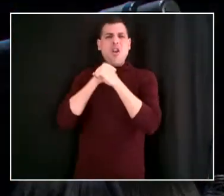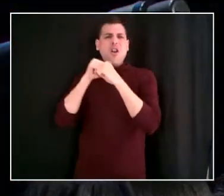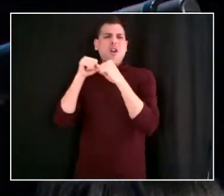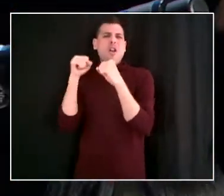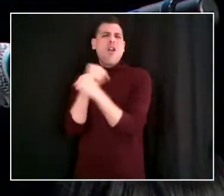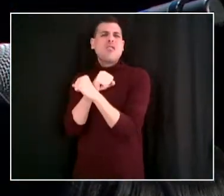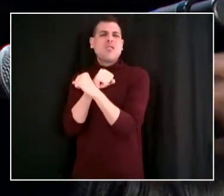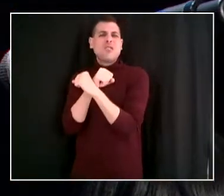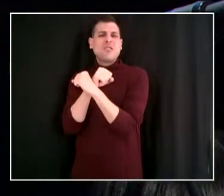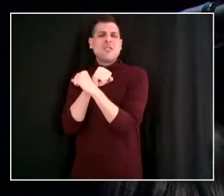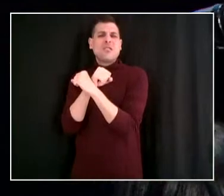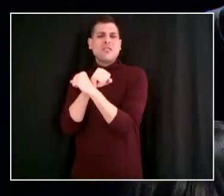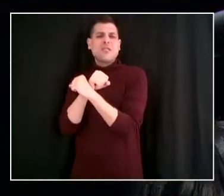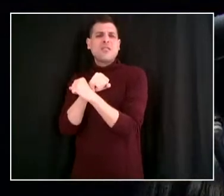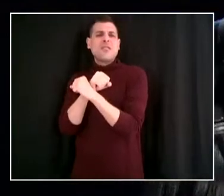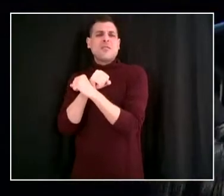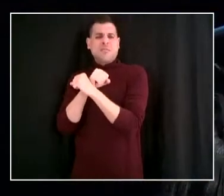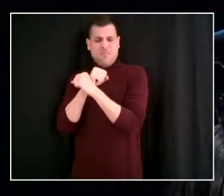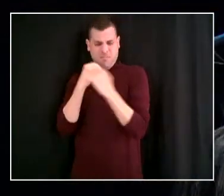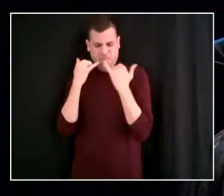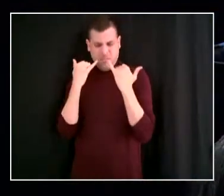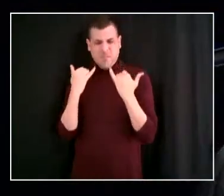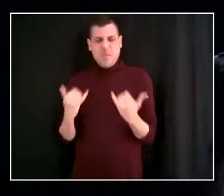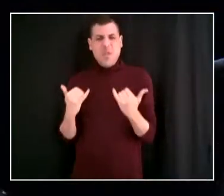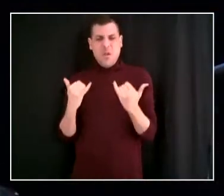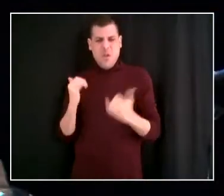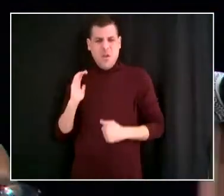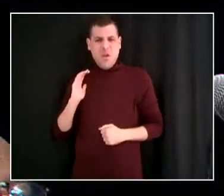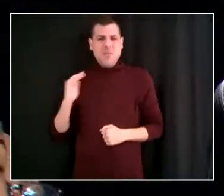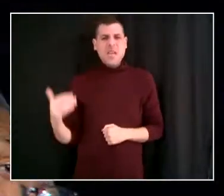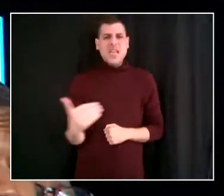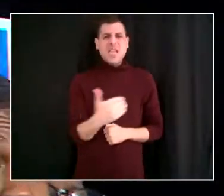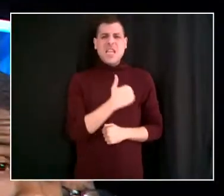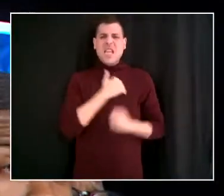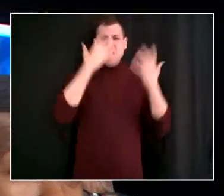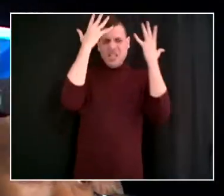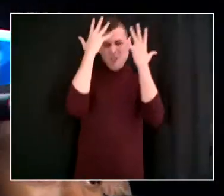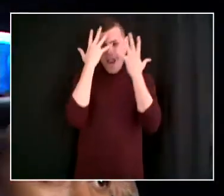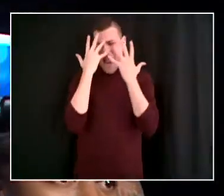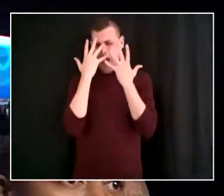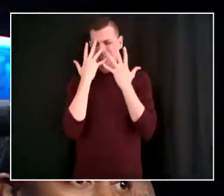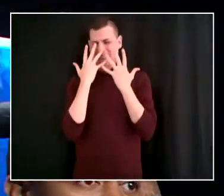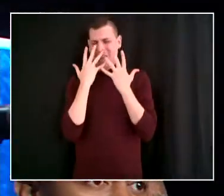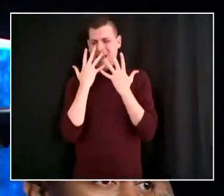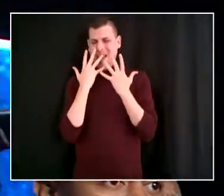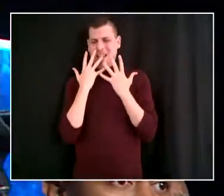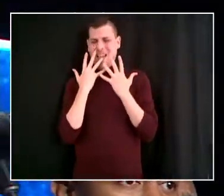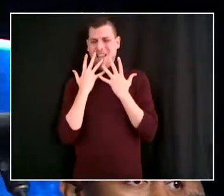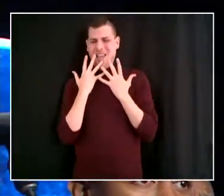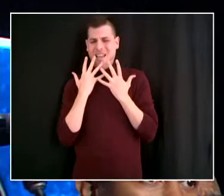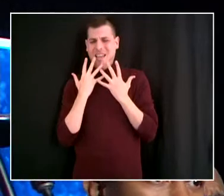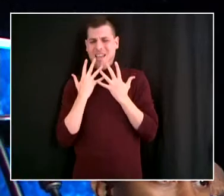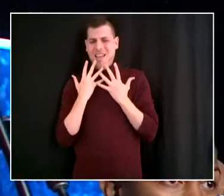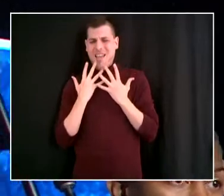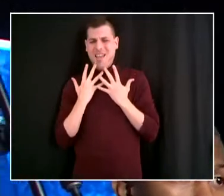slaughtered. Out from the gloomy past,